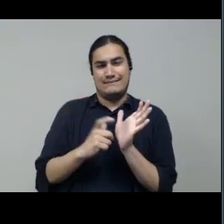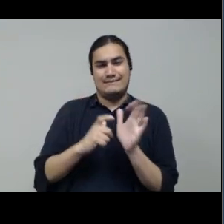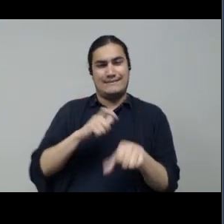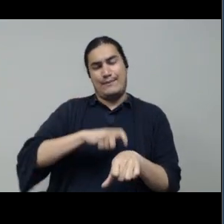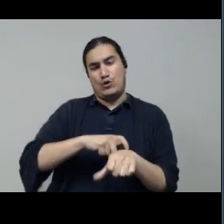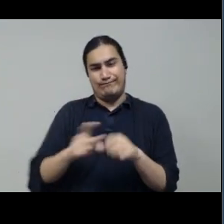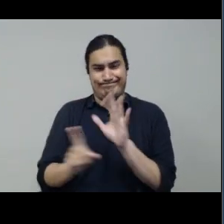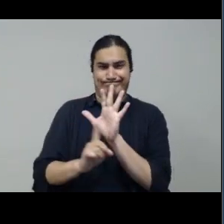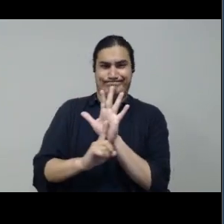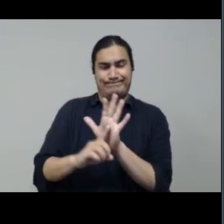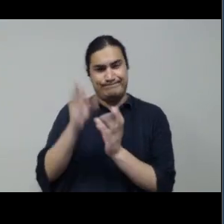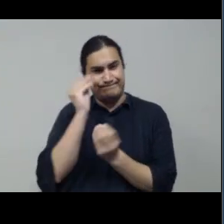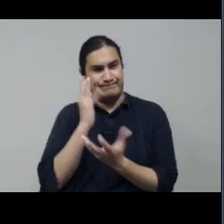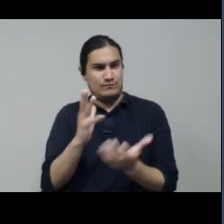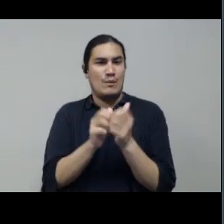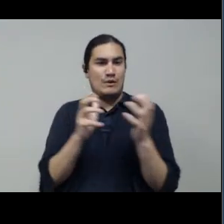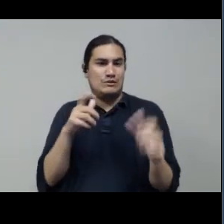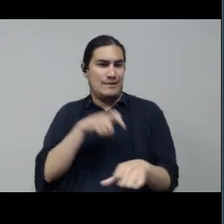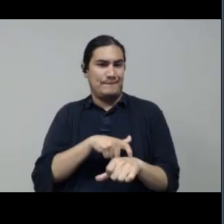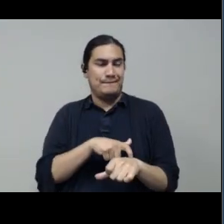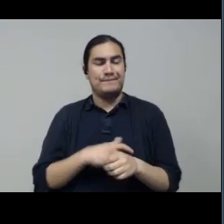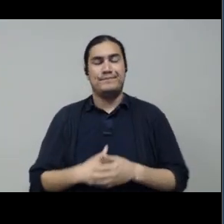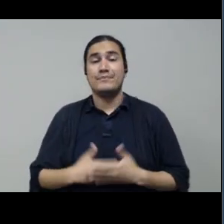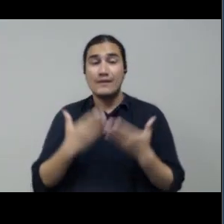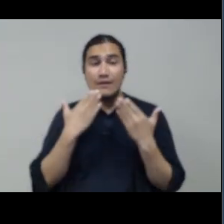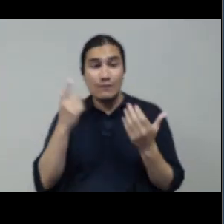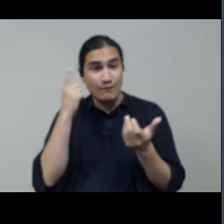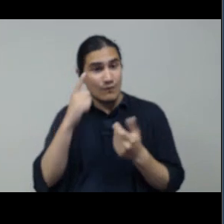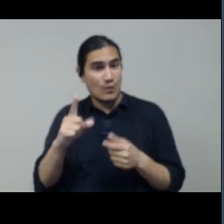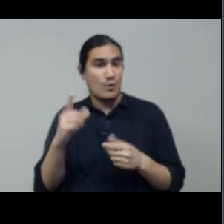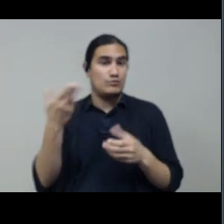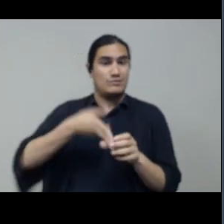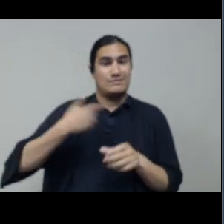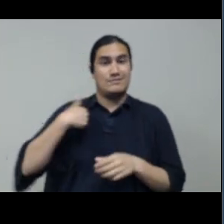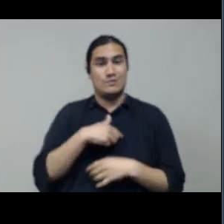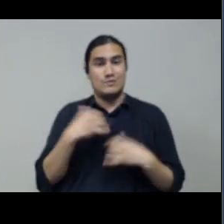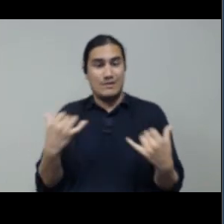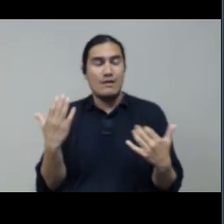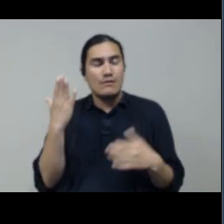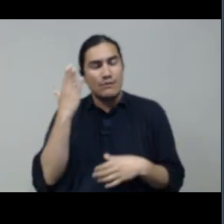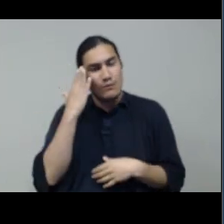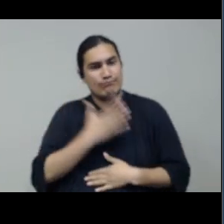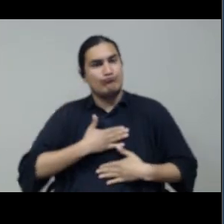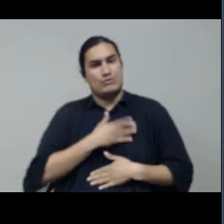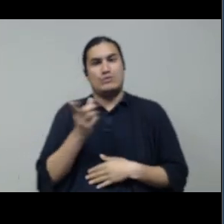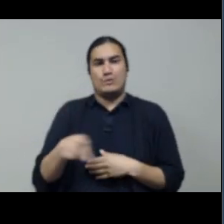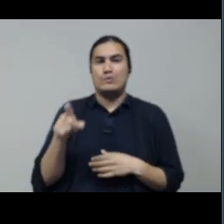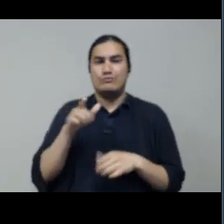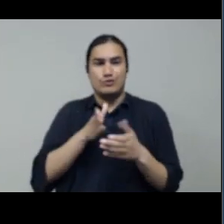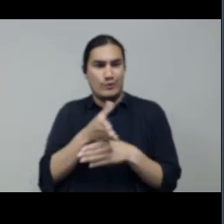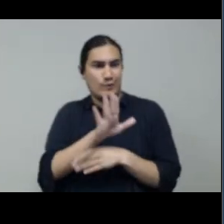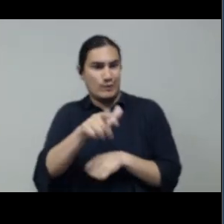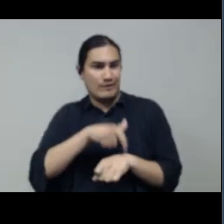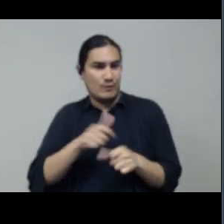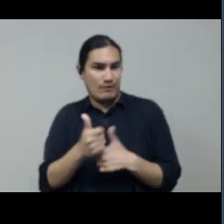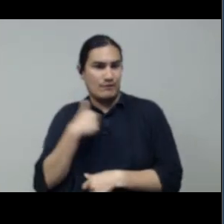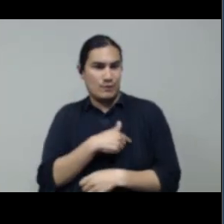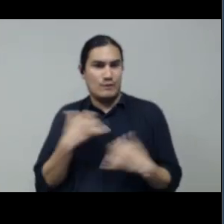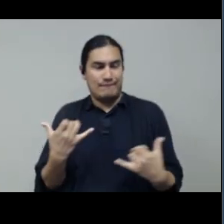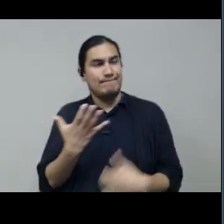left. Thank you for joining us today. We know that your time is valuable, and we appreciate you sharing some of it with us. Thank you, Madam